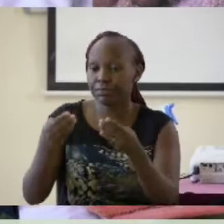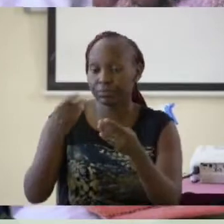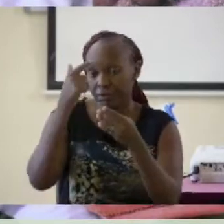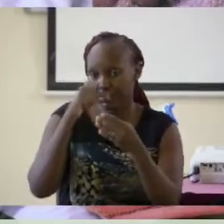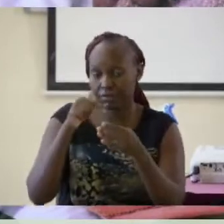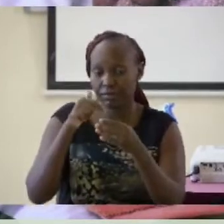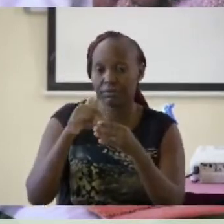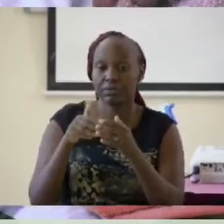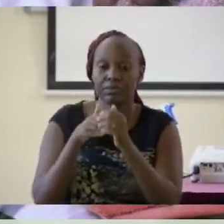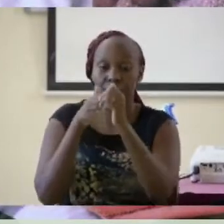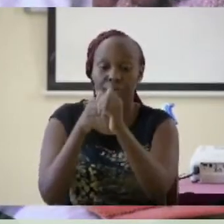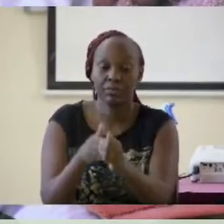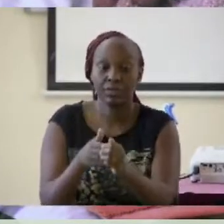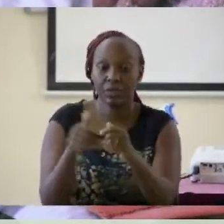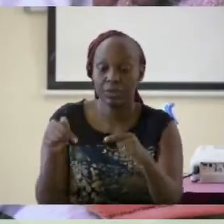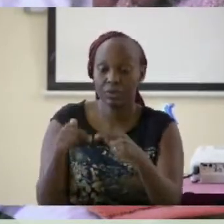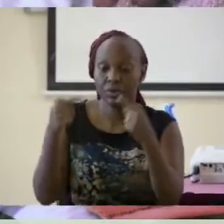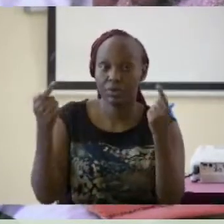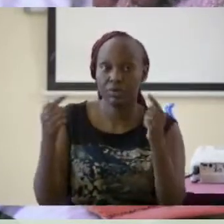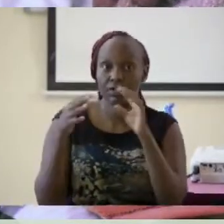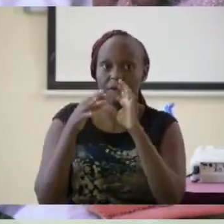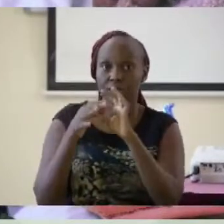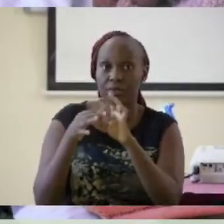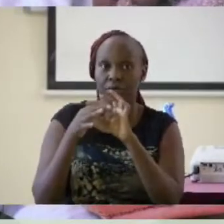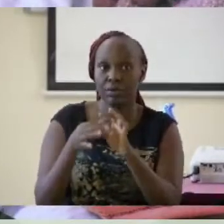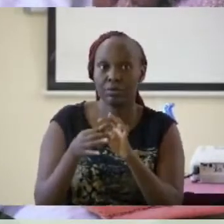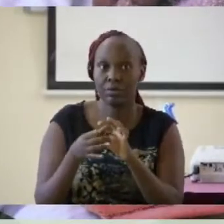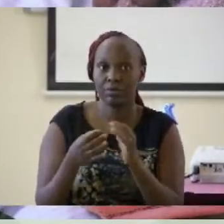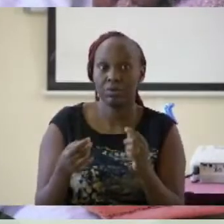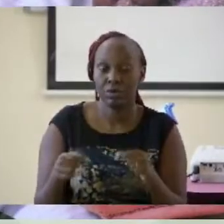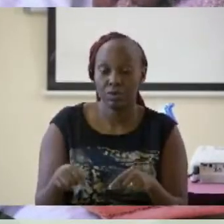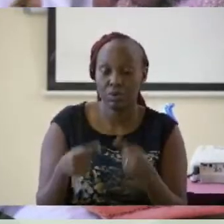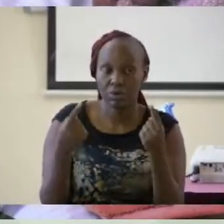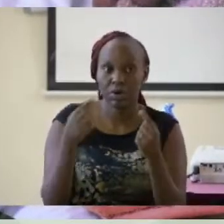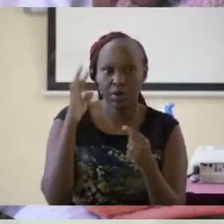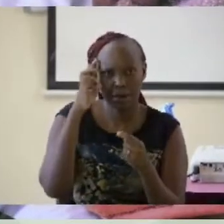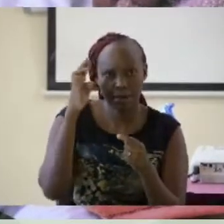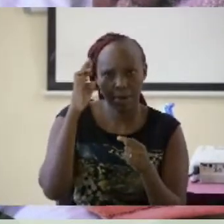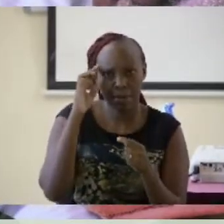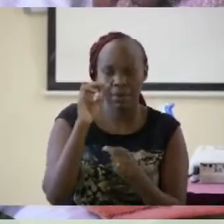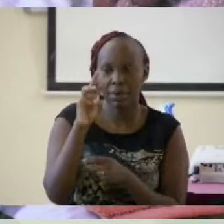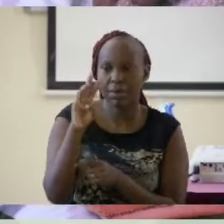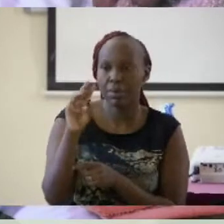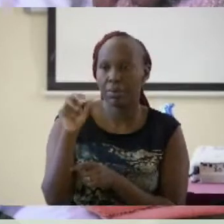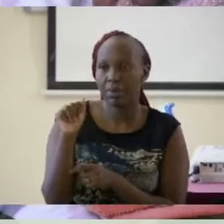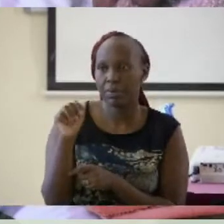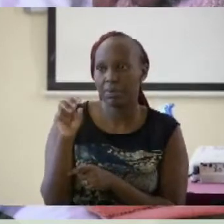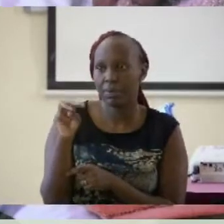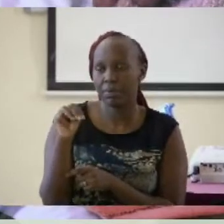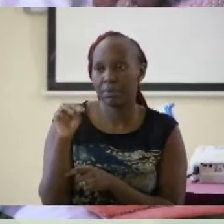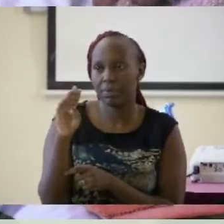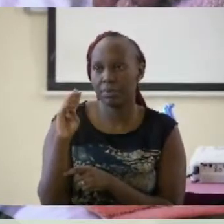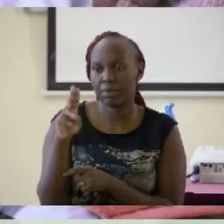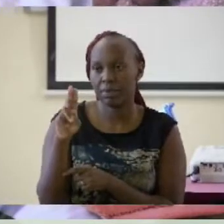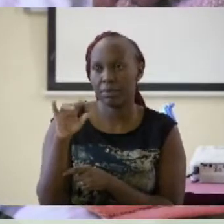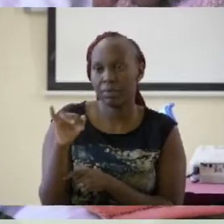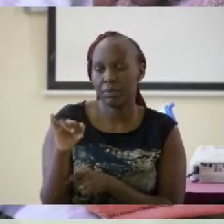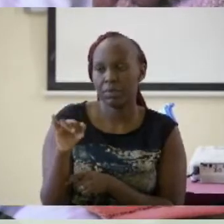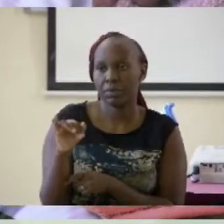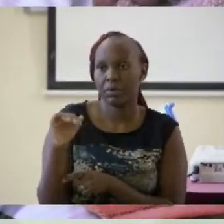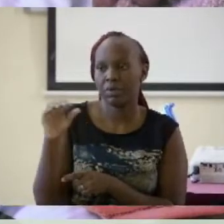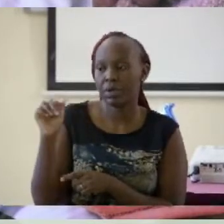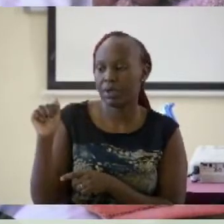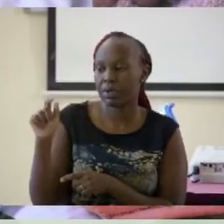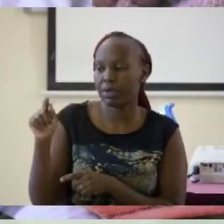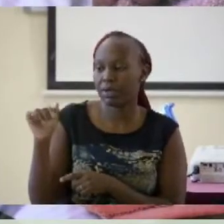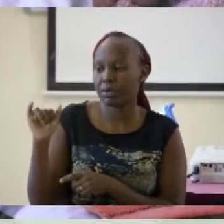when conflicting customary laws collide. For example, remember the Wamboyo Etieno case. How do we go about that?